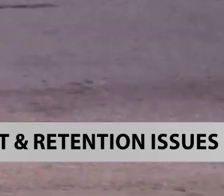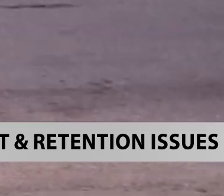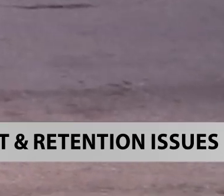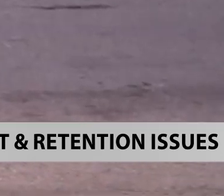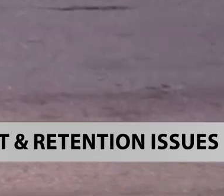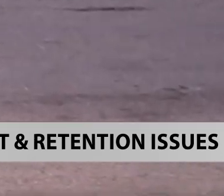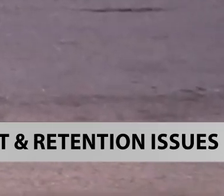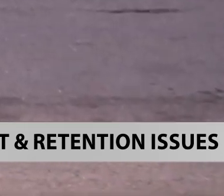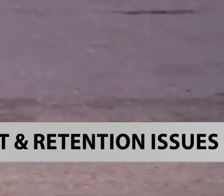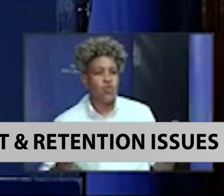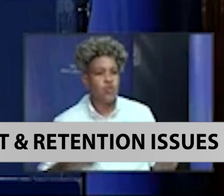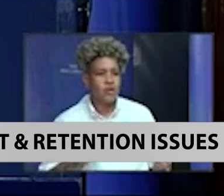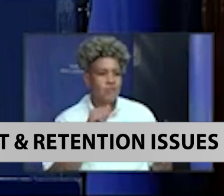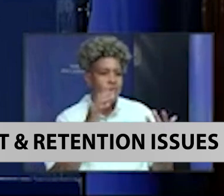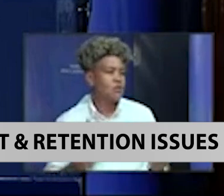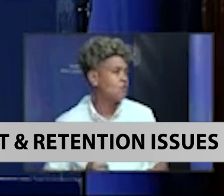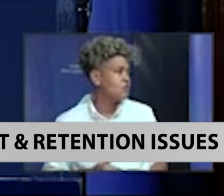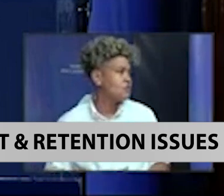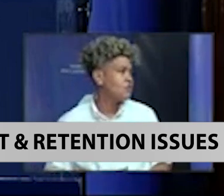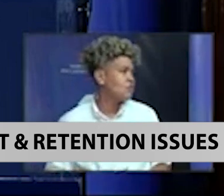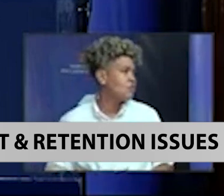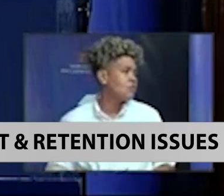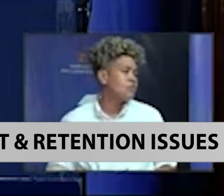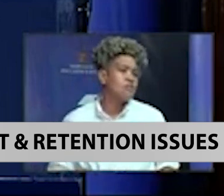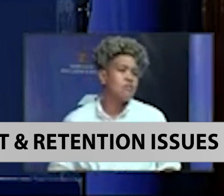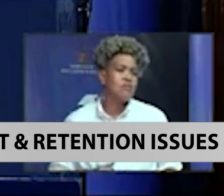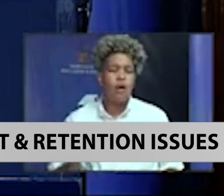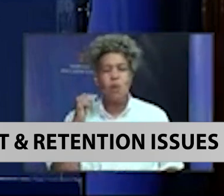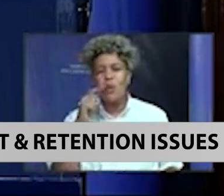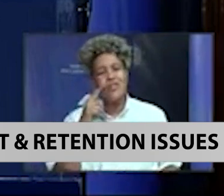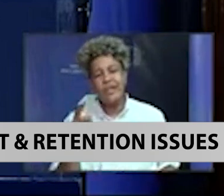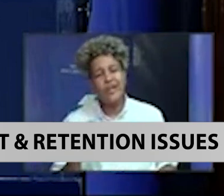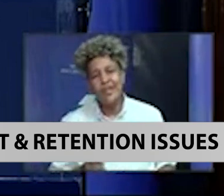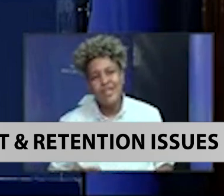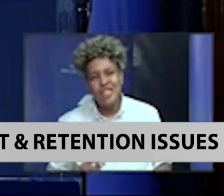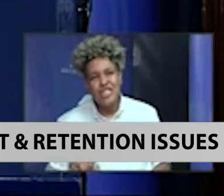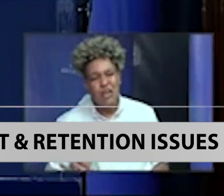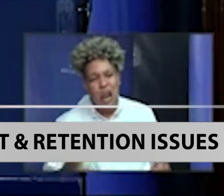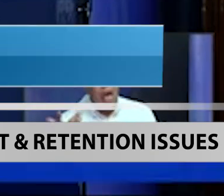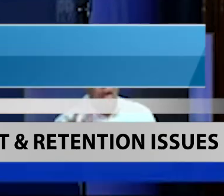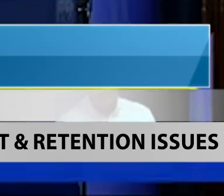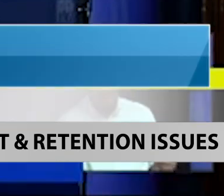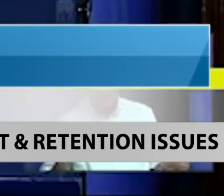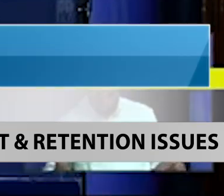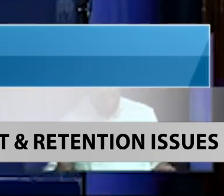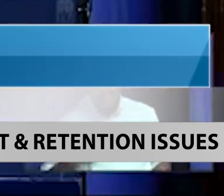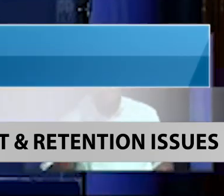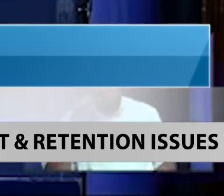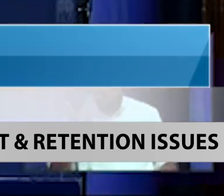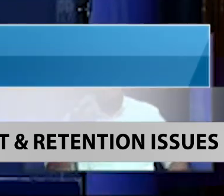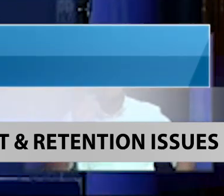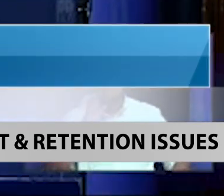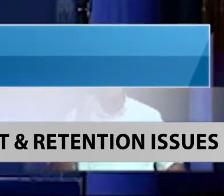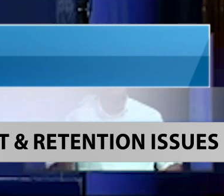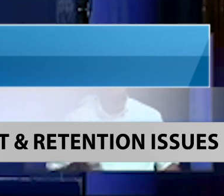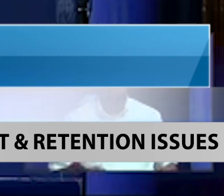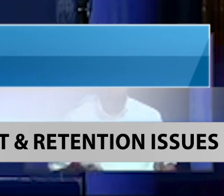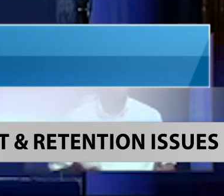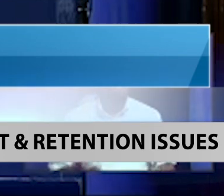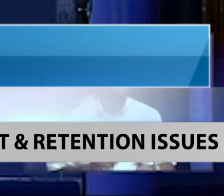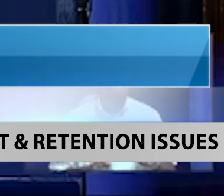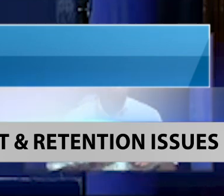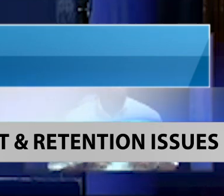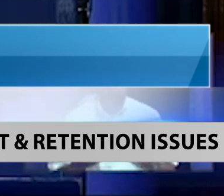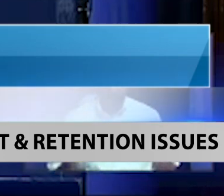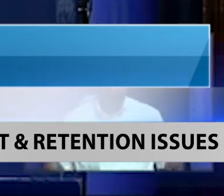utilizing retired teachers. I wouldn't say it's a band-aid solution. It's a basket of